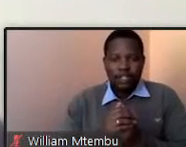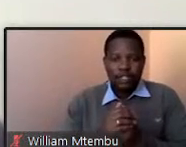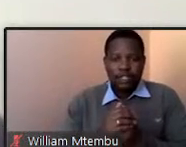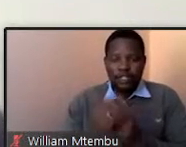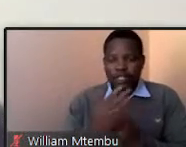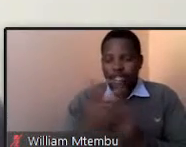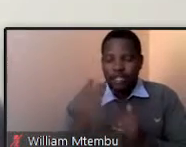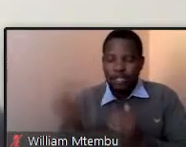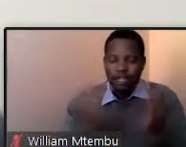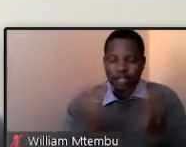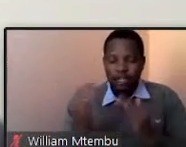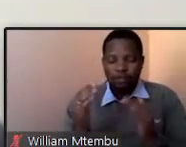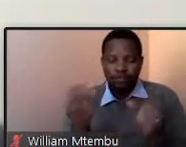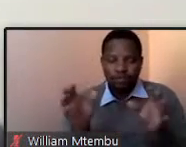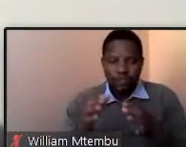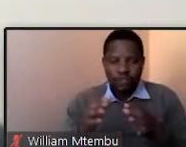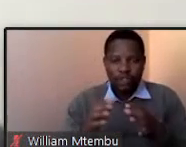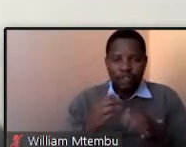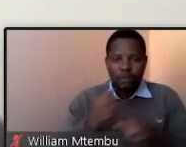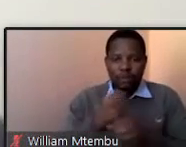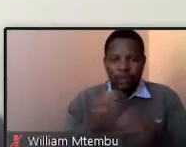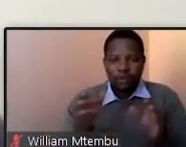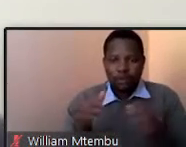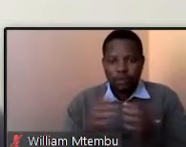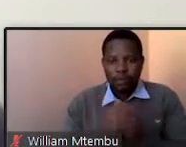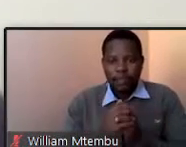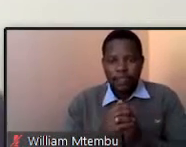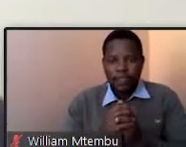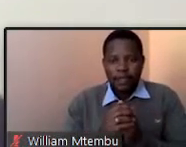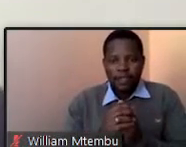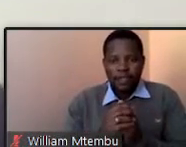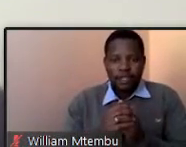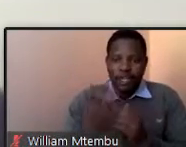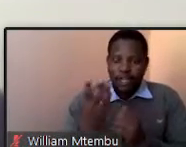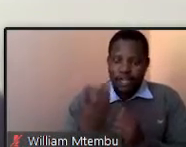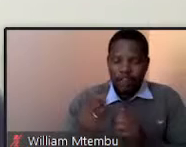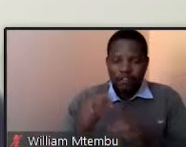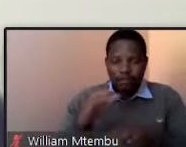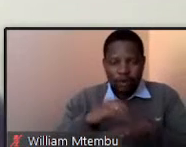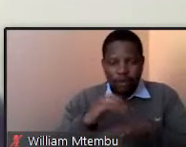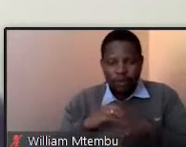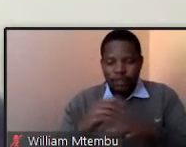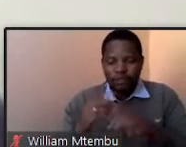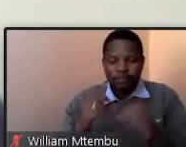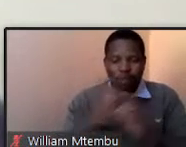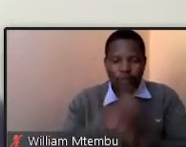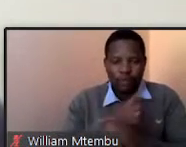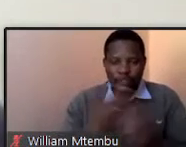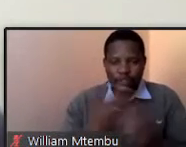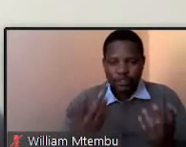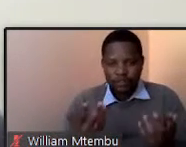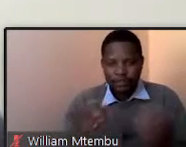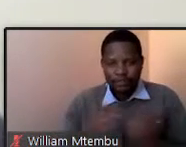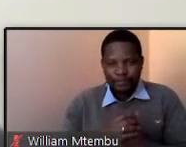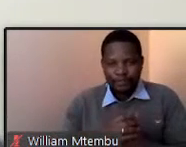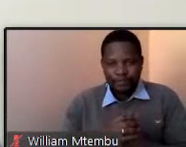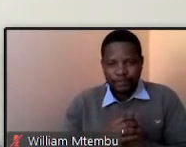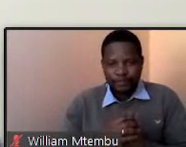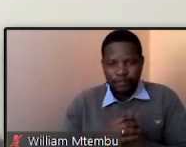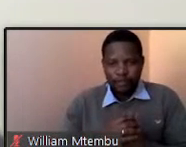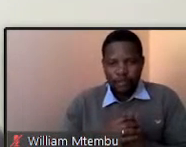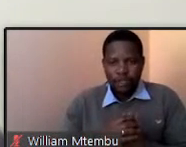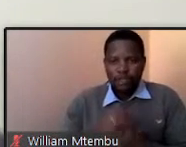However, in those groups, there's been problems of conflict. So as a result,